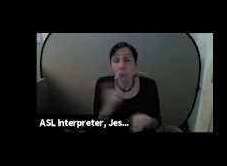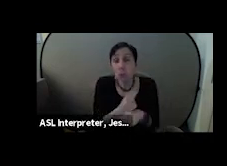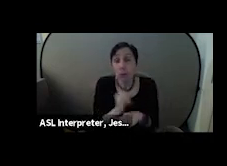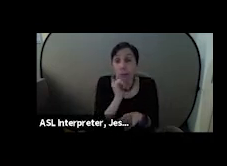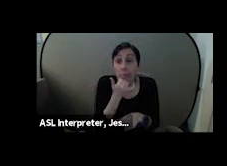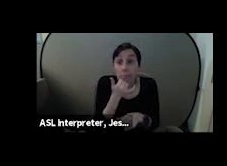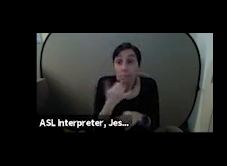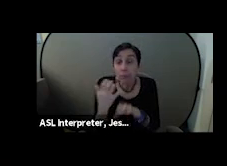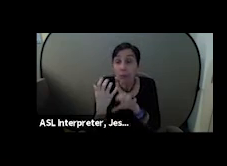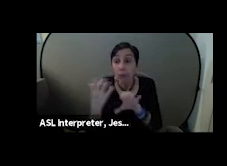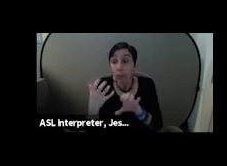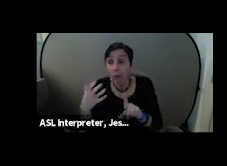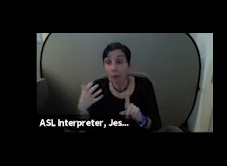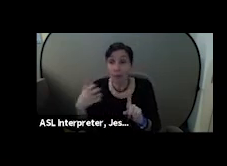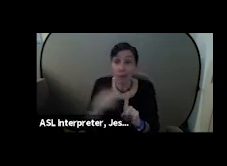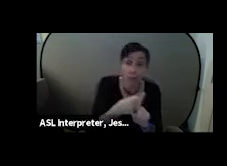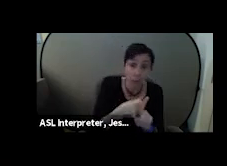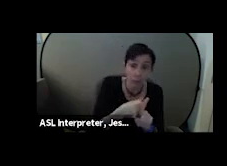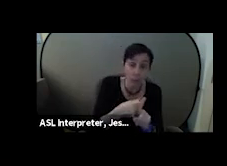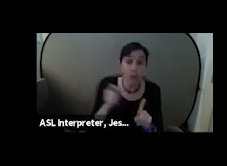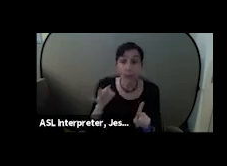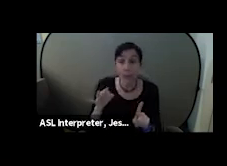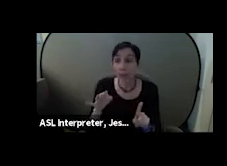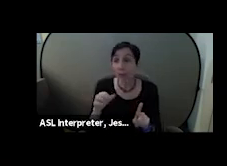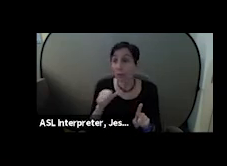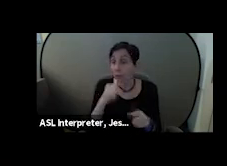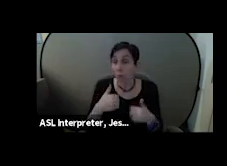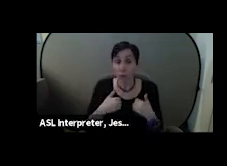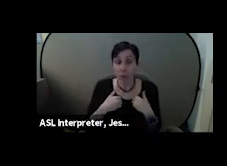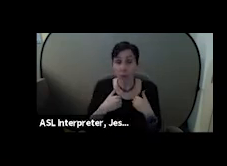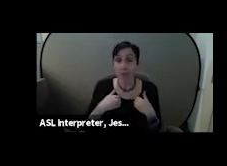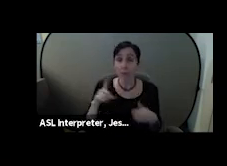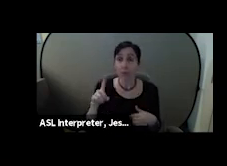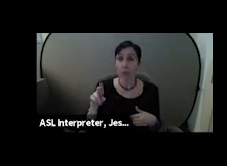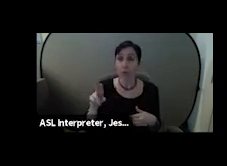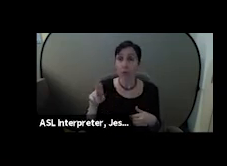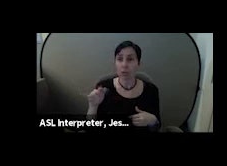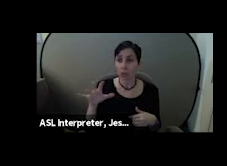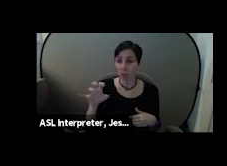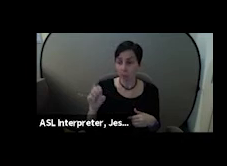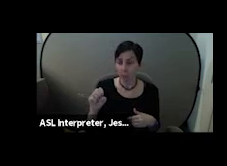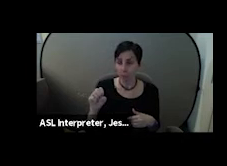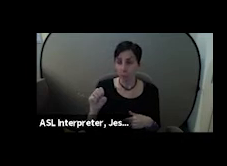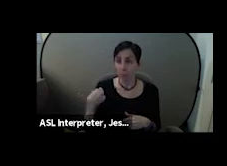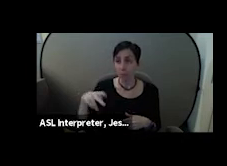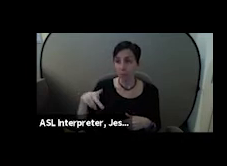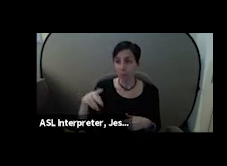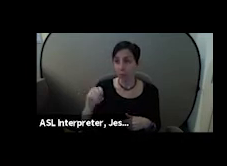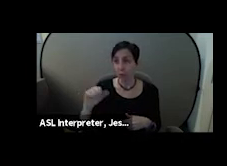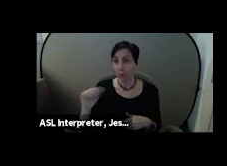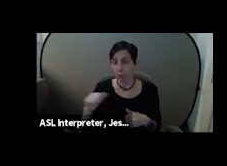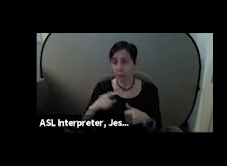And if you don't have that durable power of attorney and advance directive and a POLST, Physician's Orders for